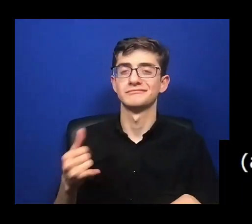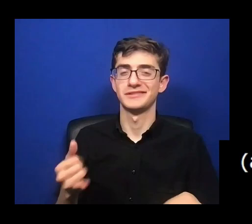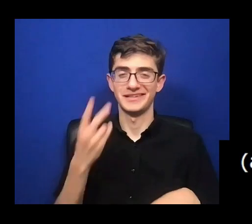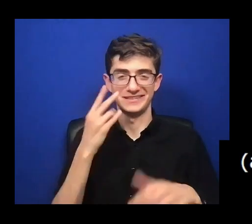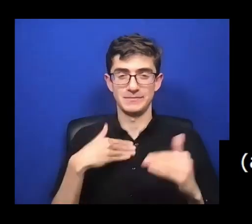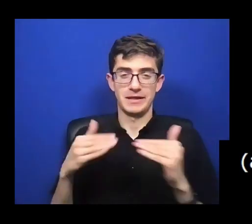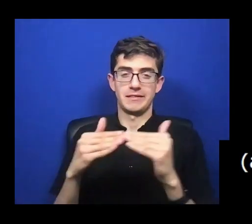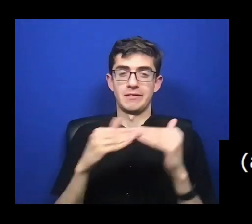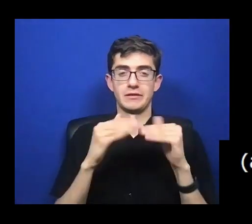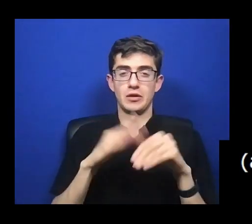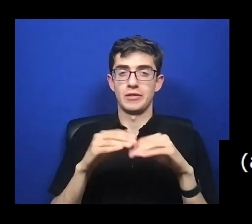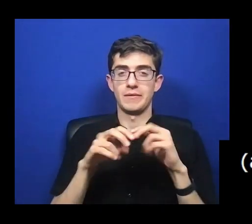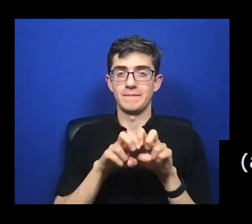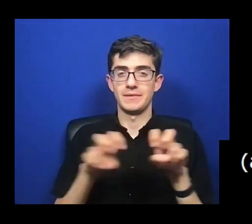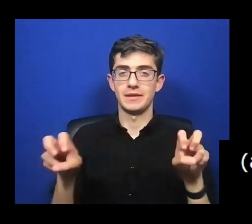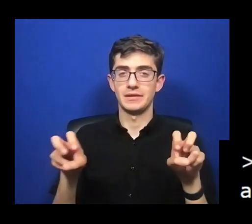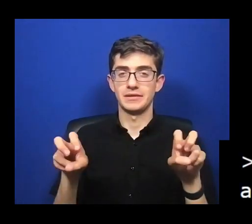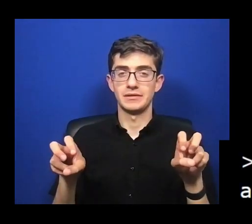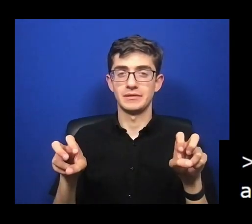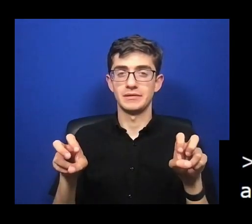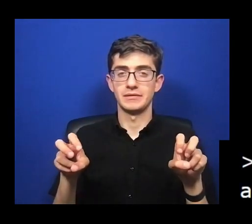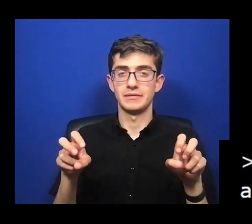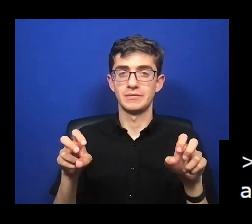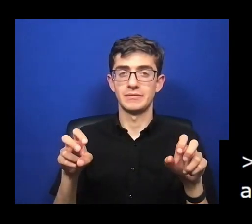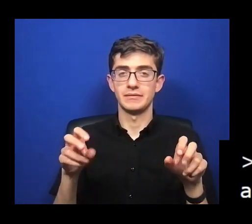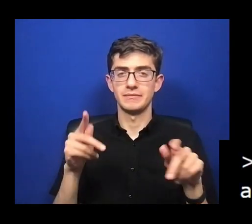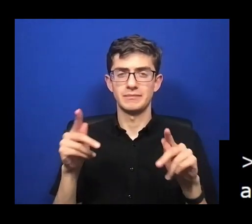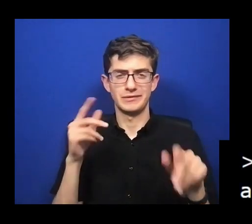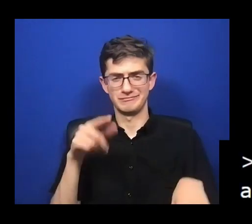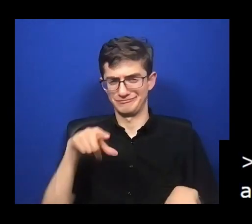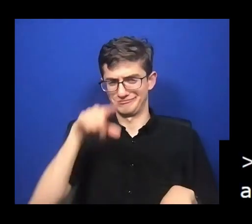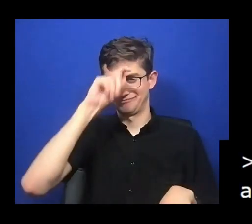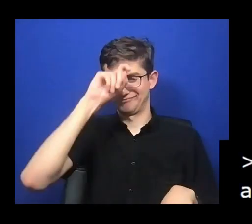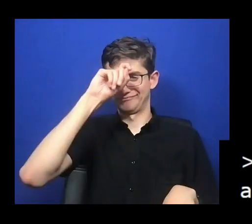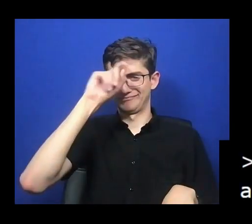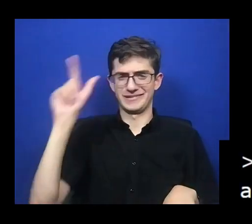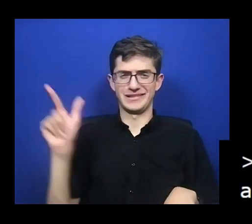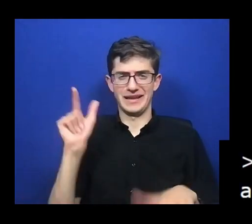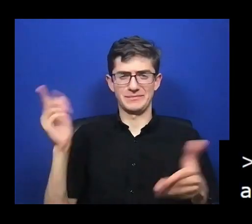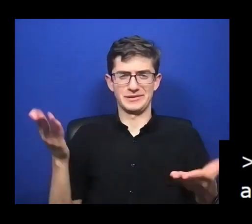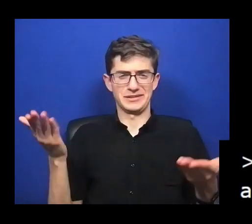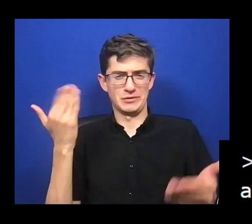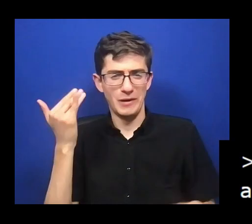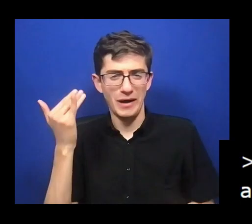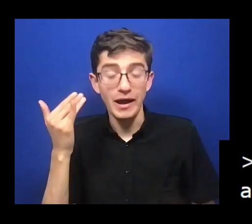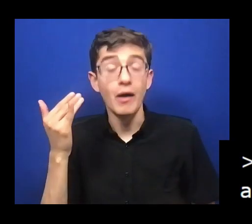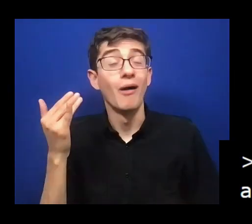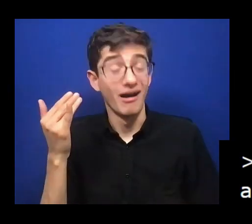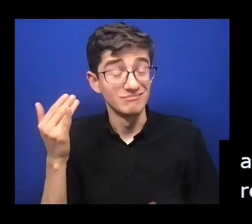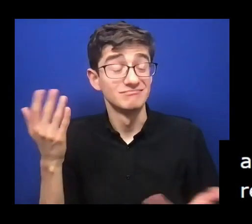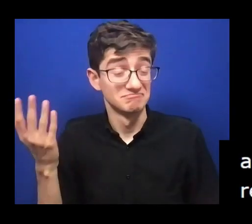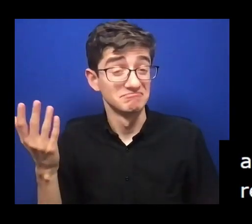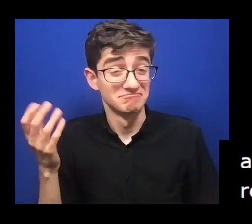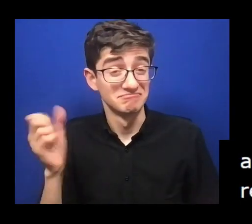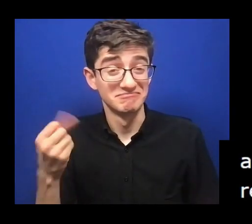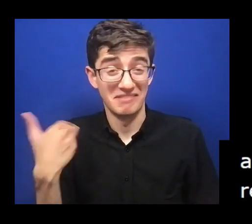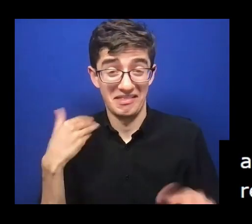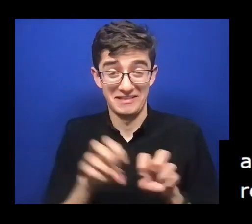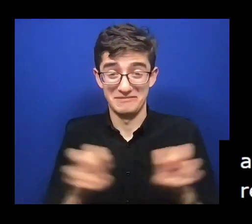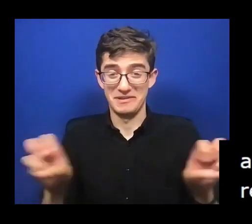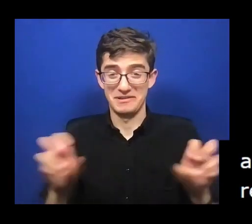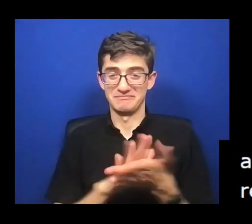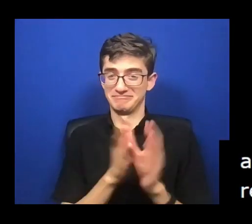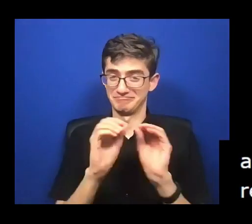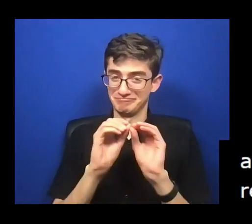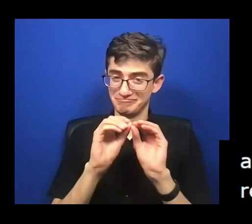like, NYPL and wireless, oh, what's the library doing in this space? Well, exactly that. In the previous panel, a lot